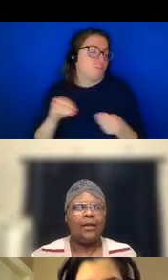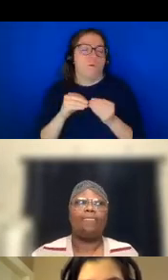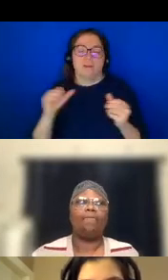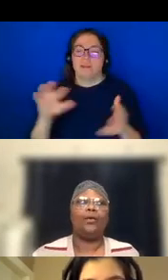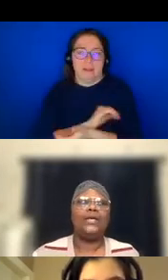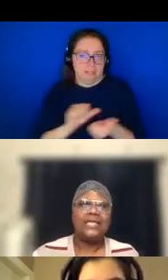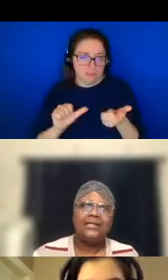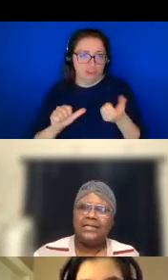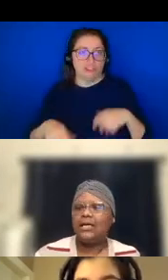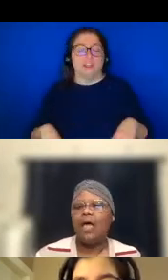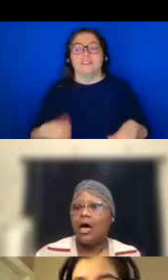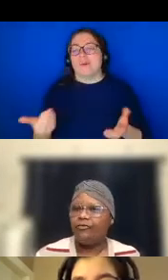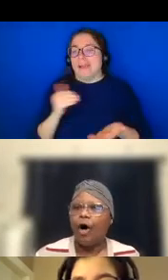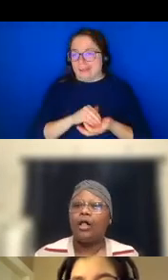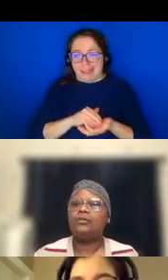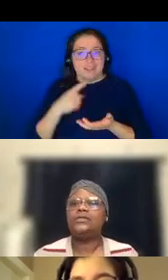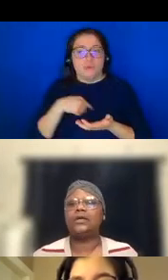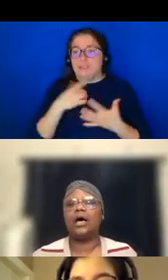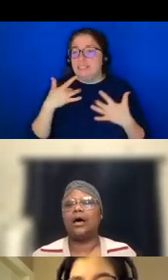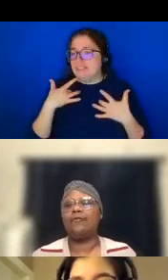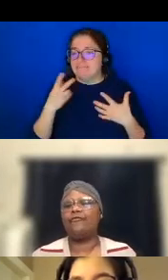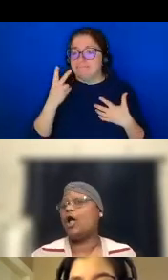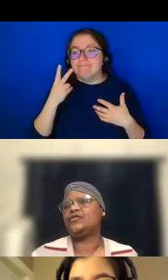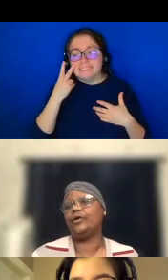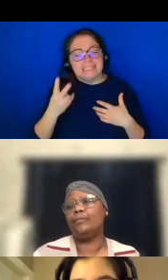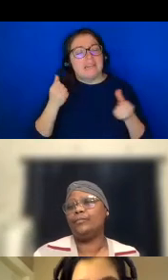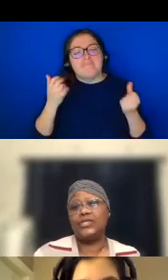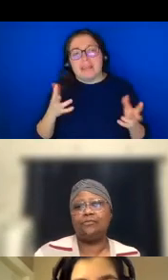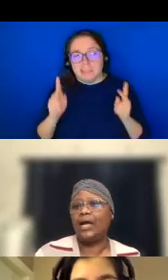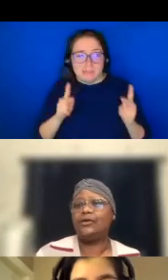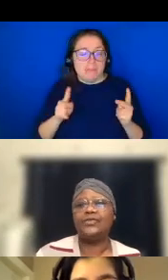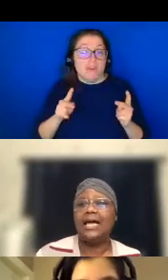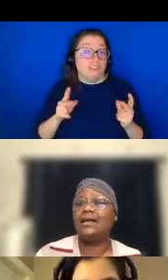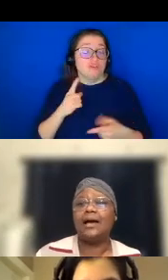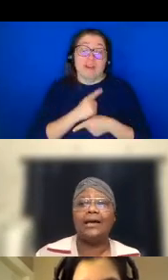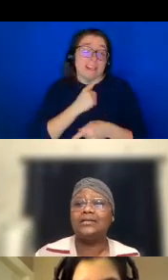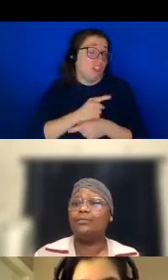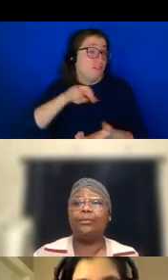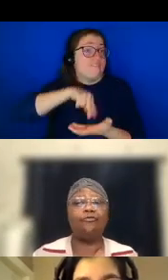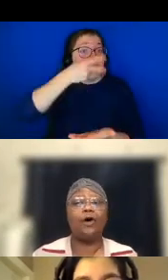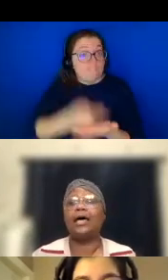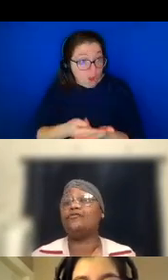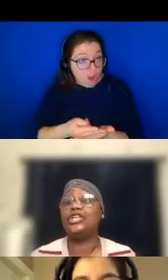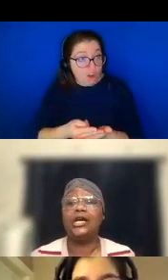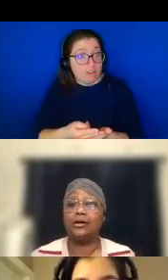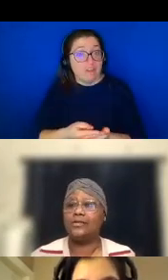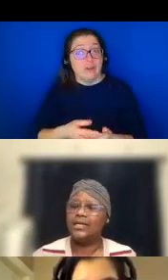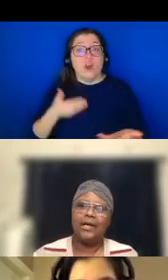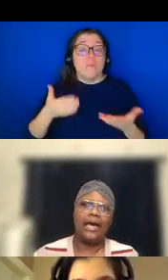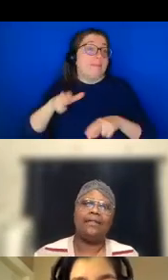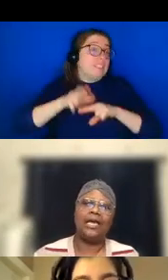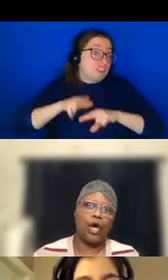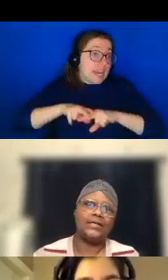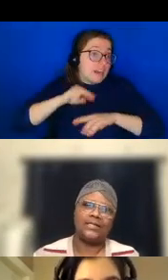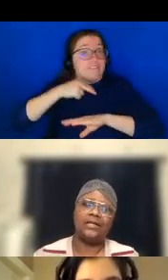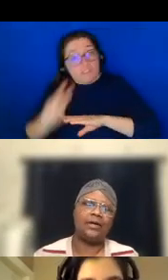again, we tend to see a lot of falls from just regular standing height. Some people fall out of chairs